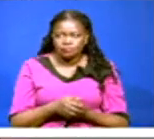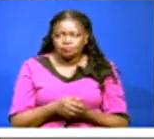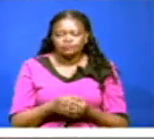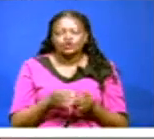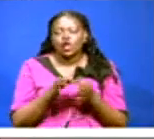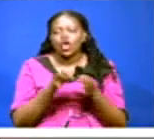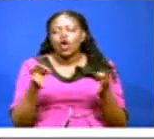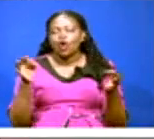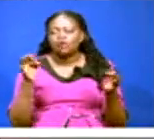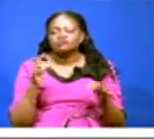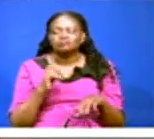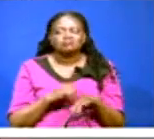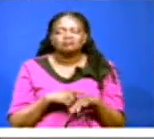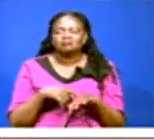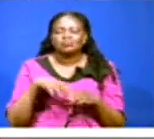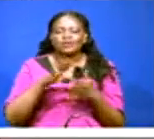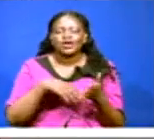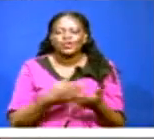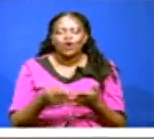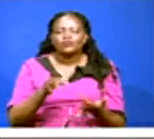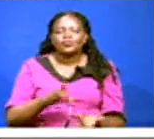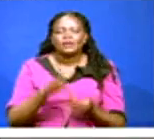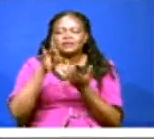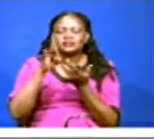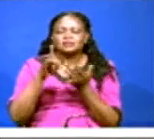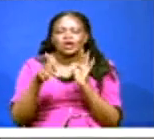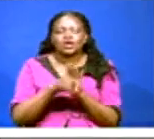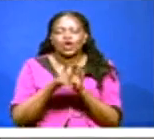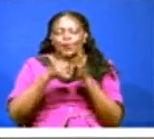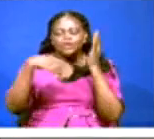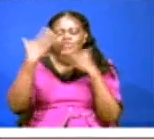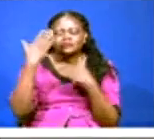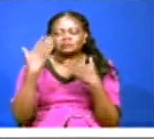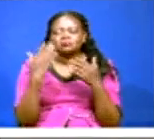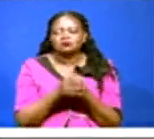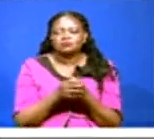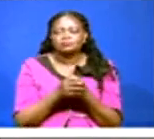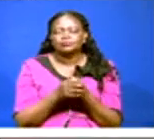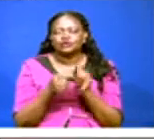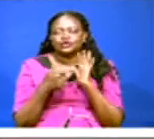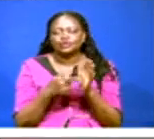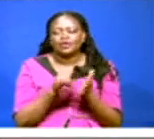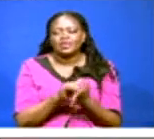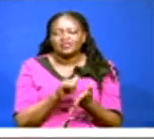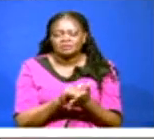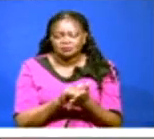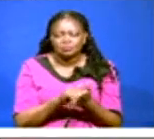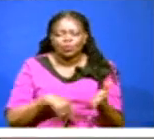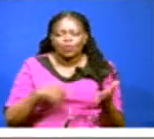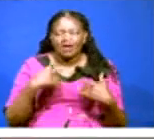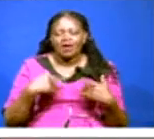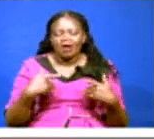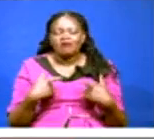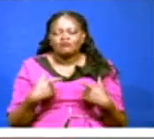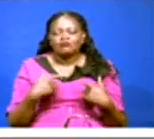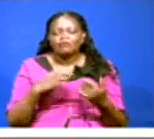long-standing pan-African network of specialized legal professionals, however, indicates that we have the potential